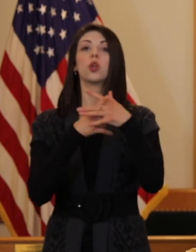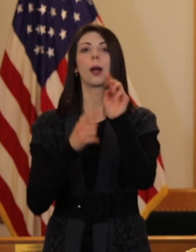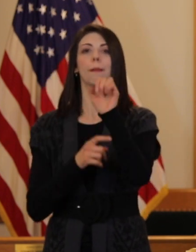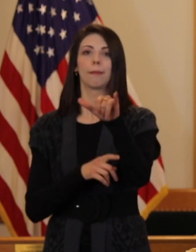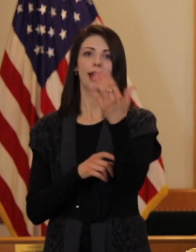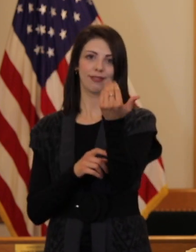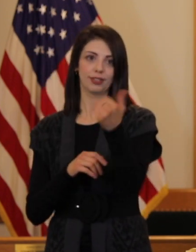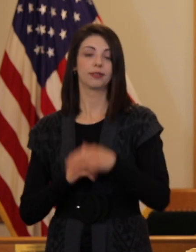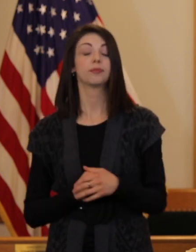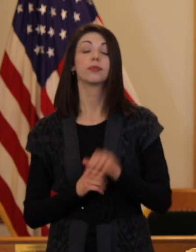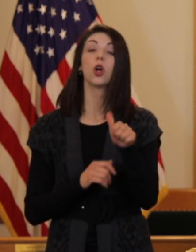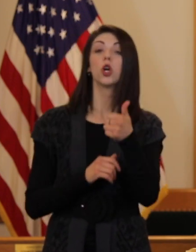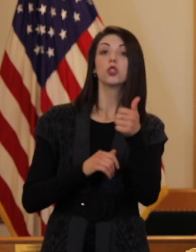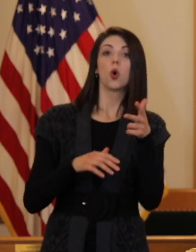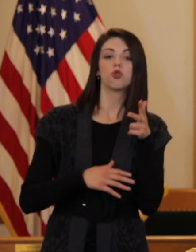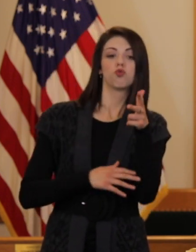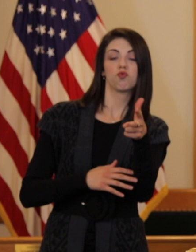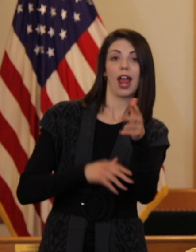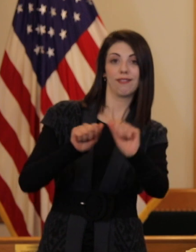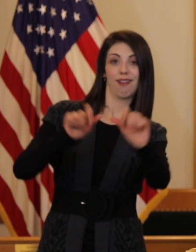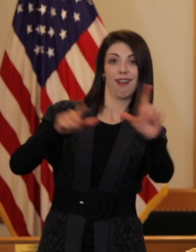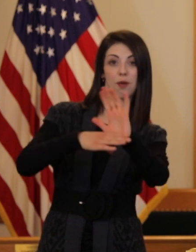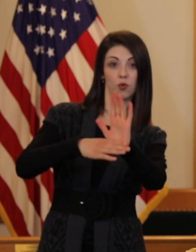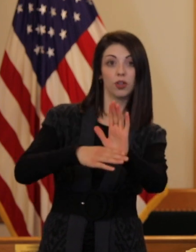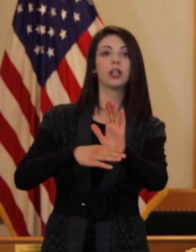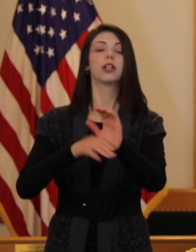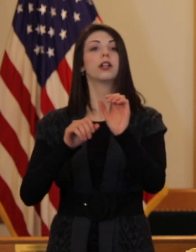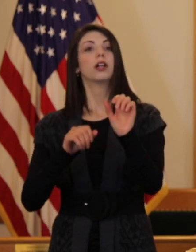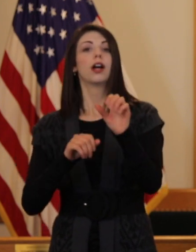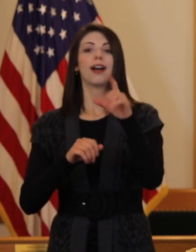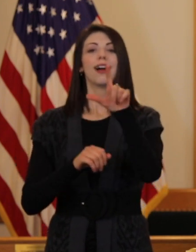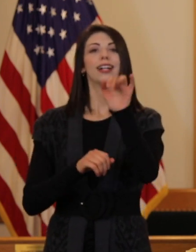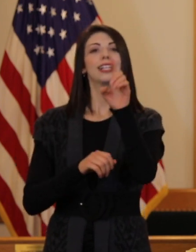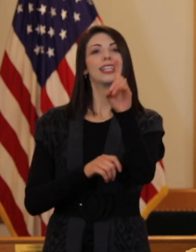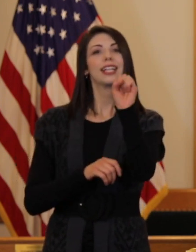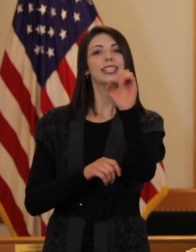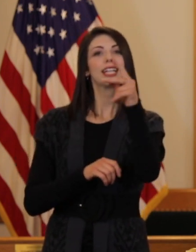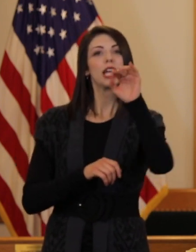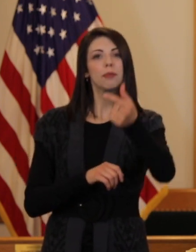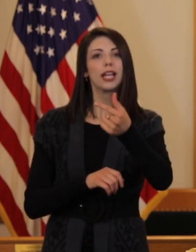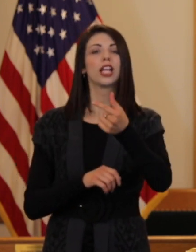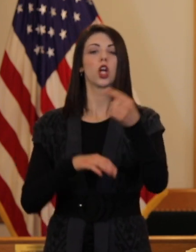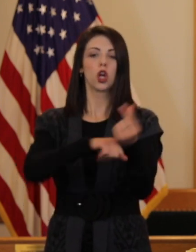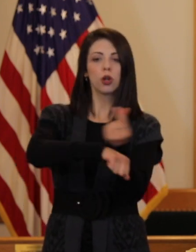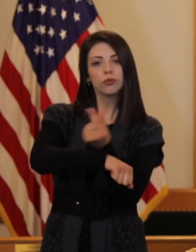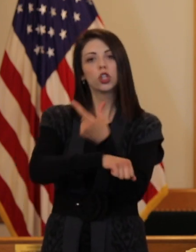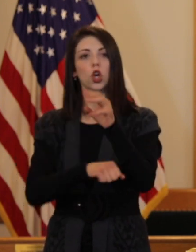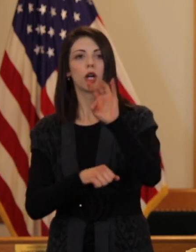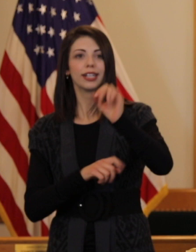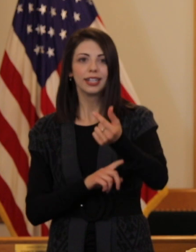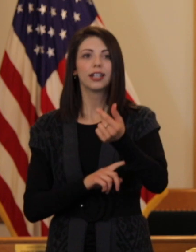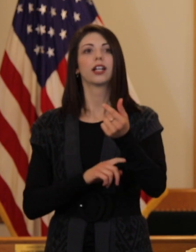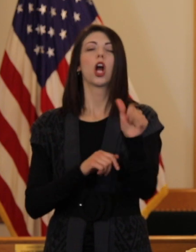addition to drive-in theaters, outdoor activities like tennis, as well as landscaping and gardening businesses, will be allowed to reopen.